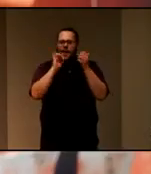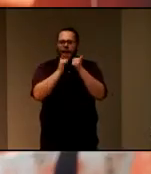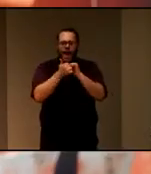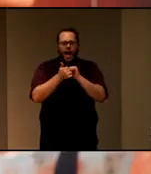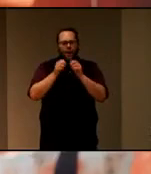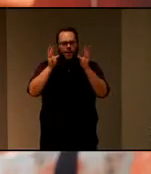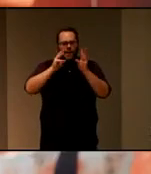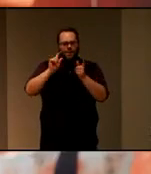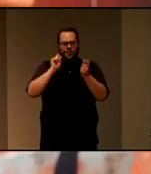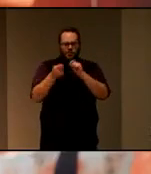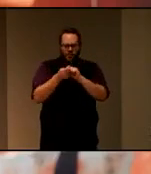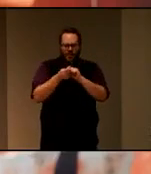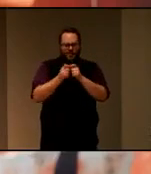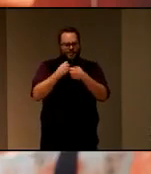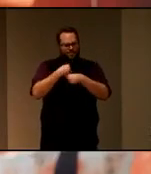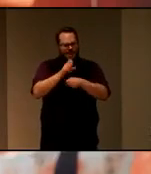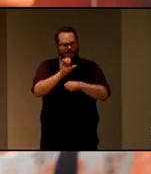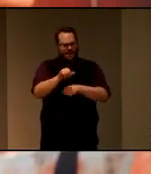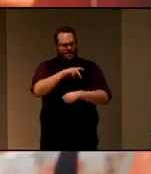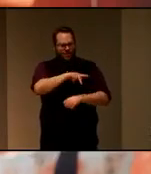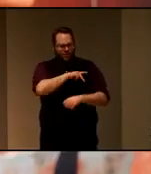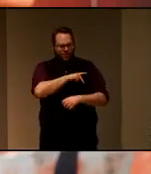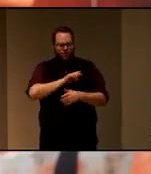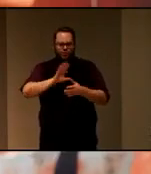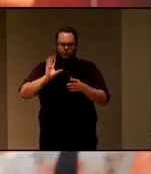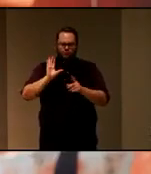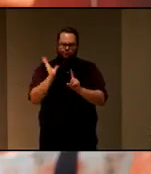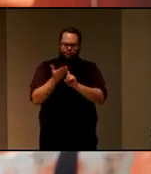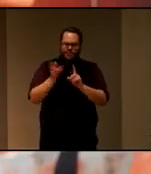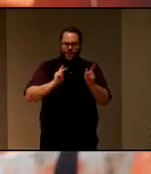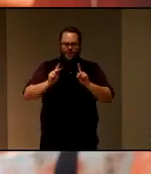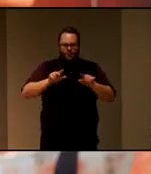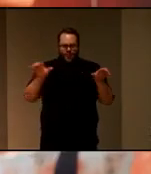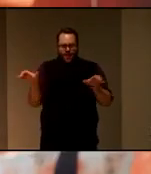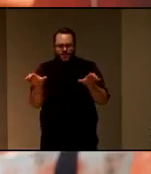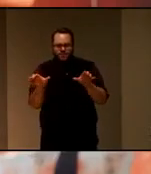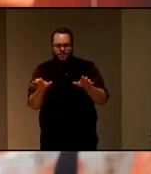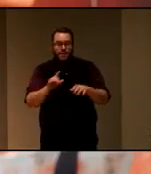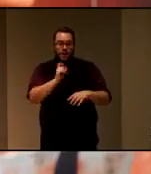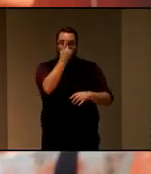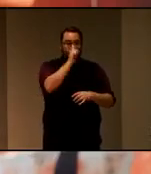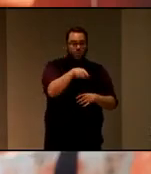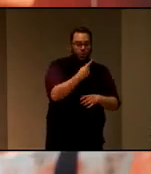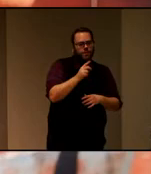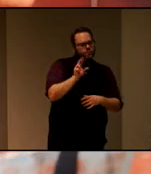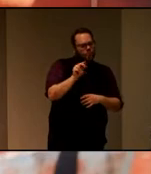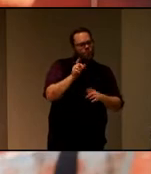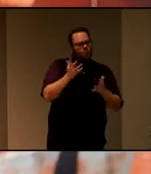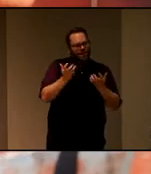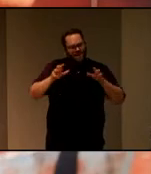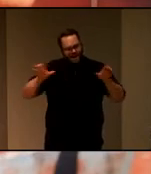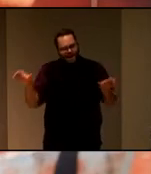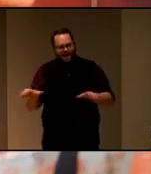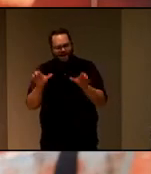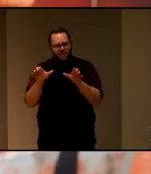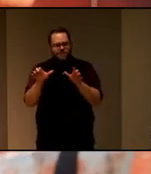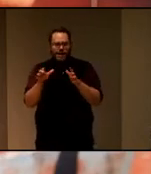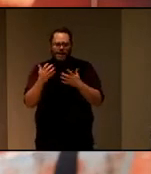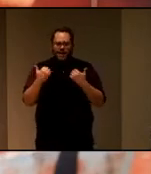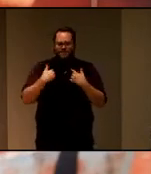change personal and motivate people to action. We don't want them to just understand something. We want people to act and act towards the right